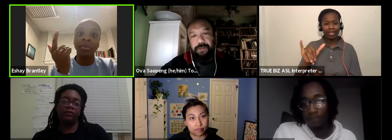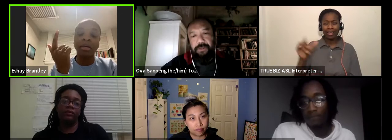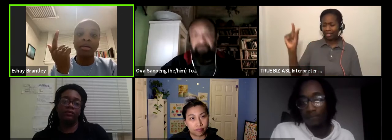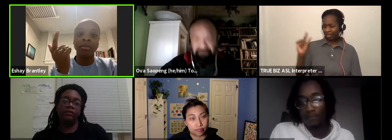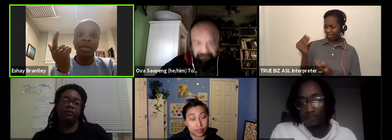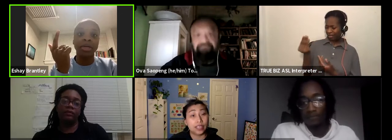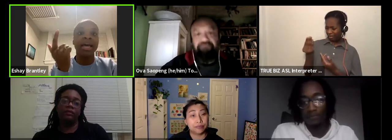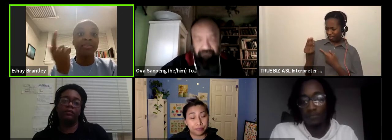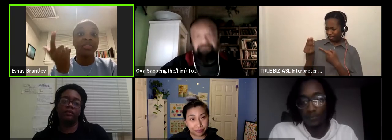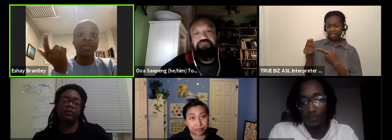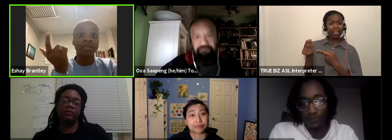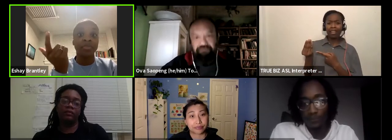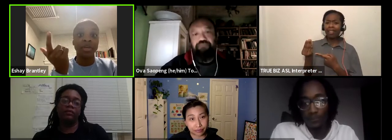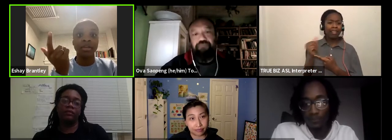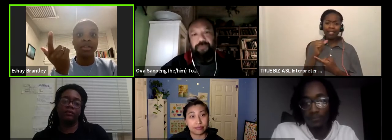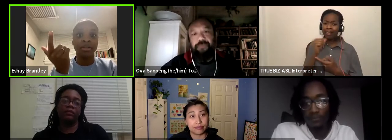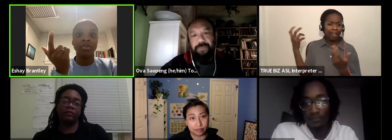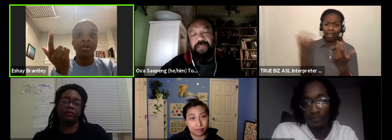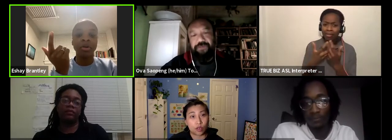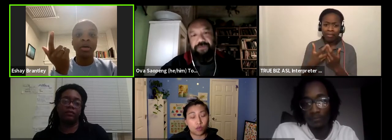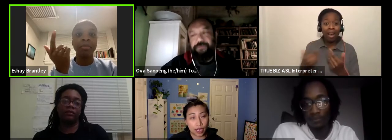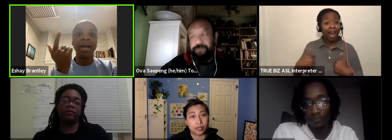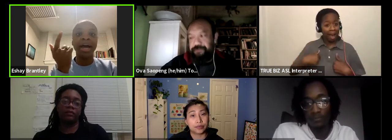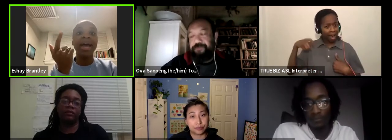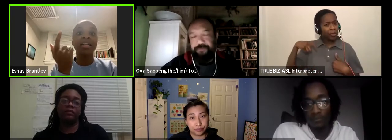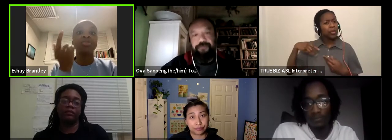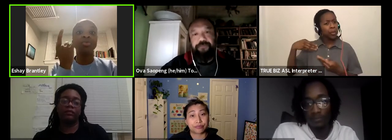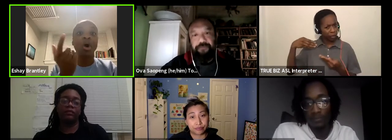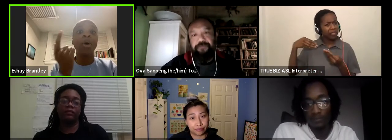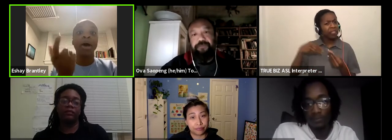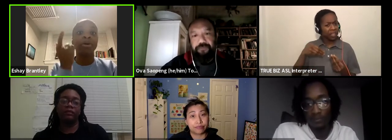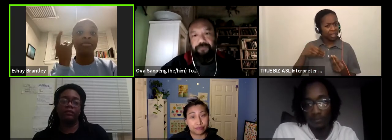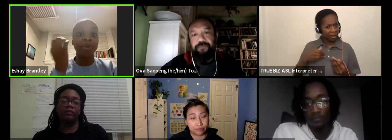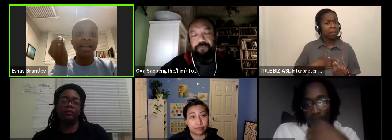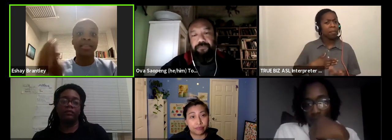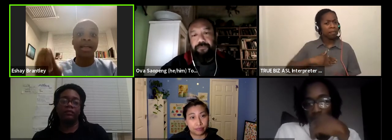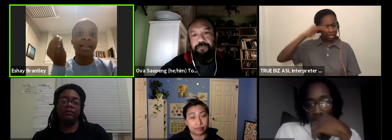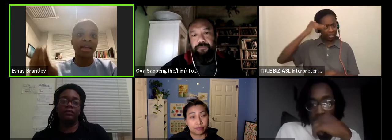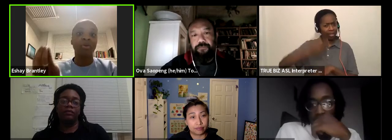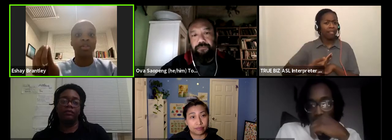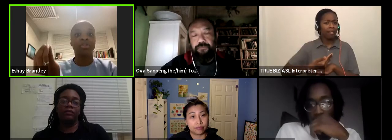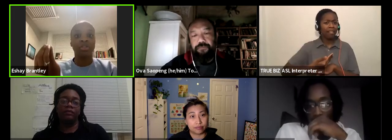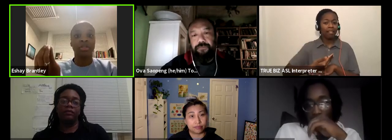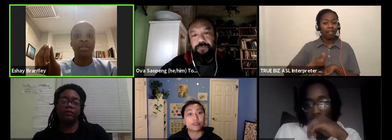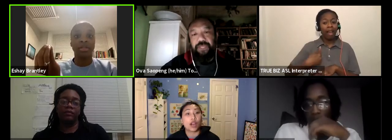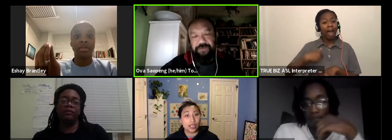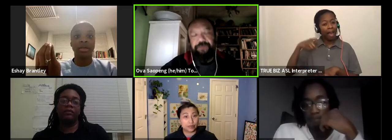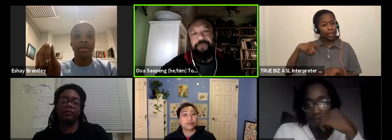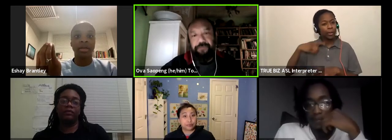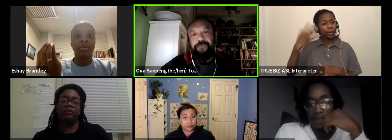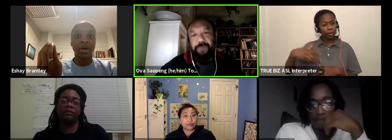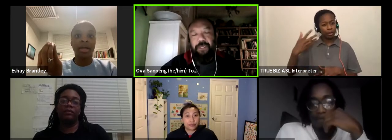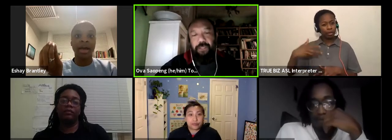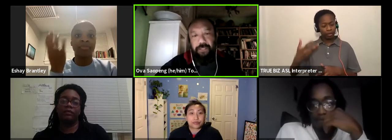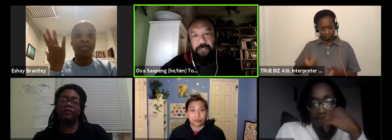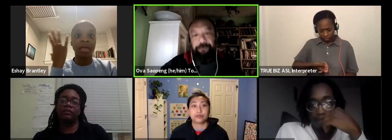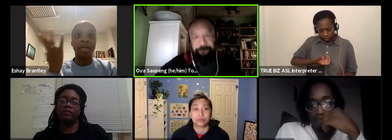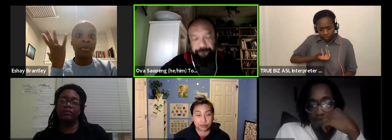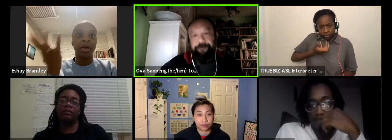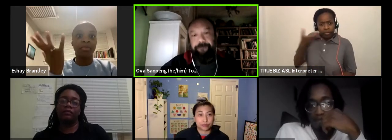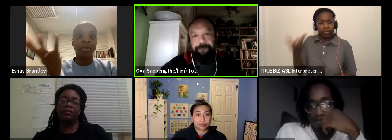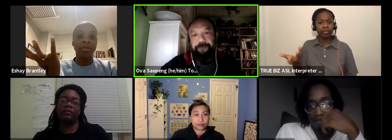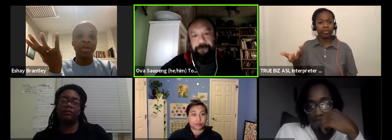work for me because I have a child to feed, you know? Yes. But I had to go out and find that language. Yes. Right?